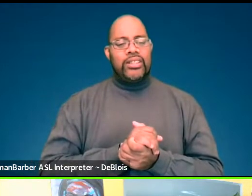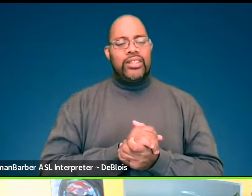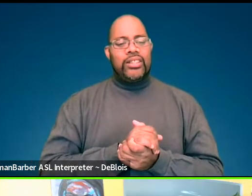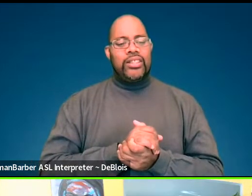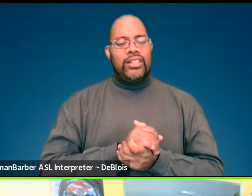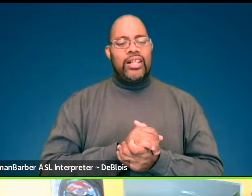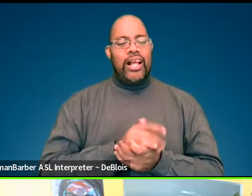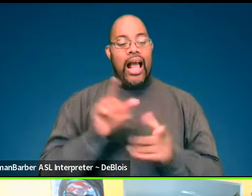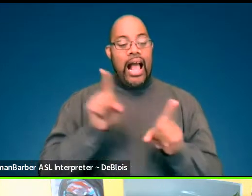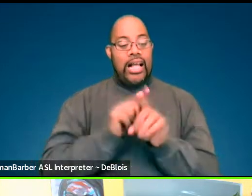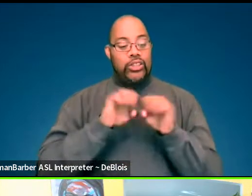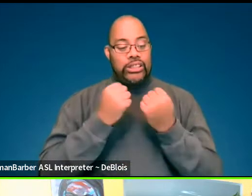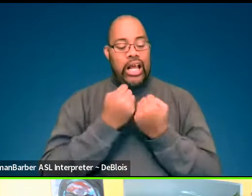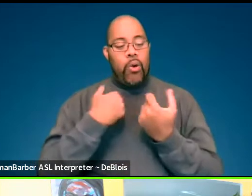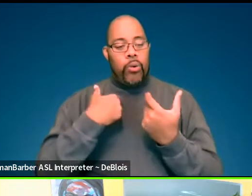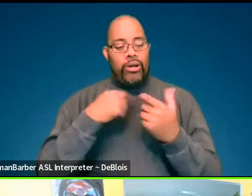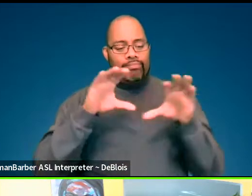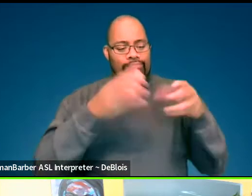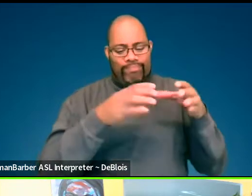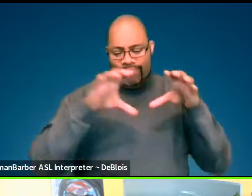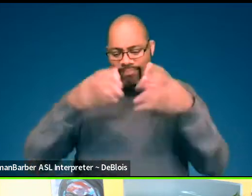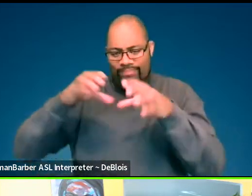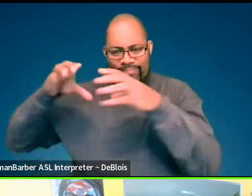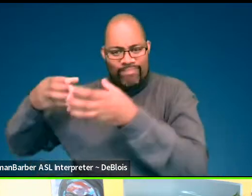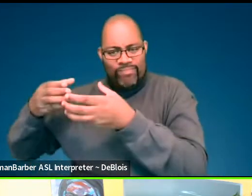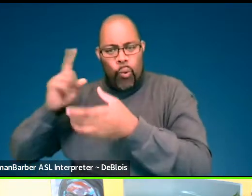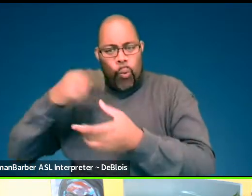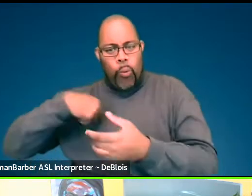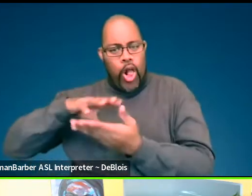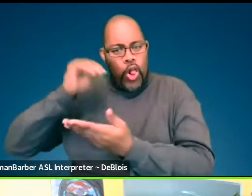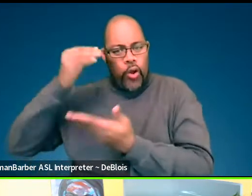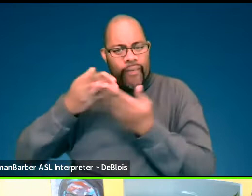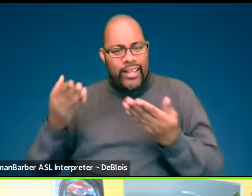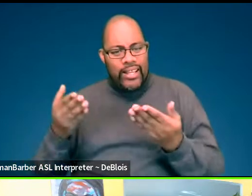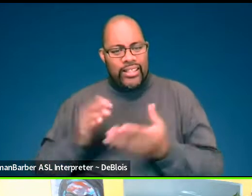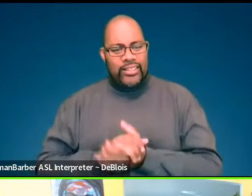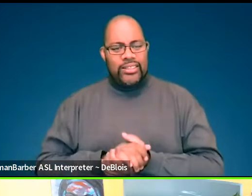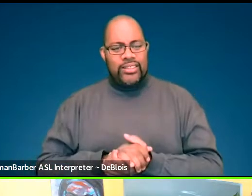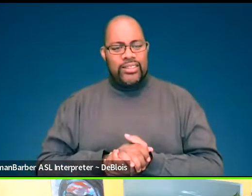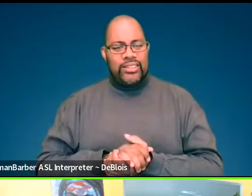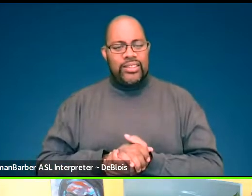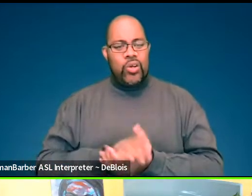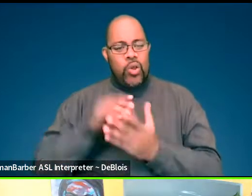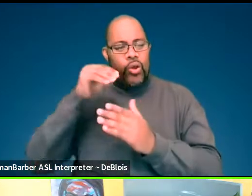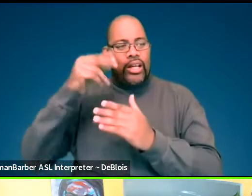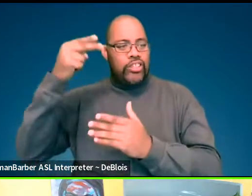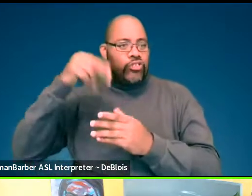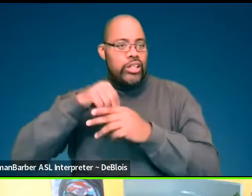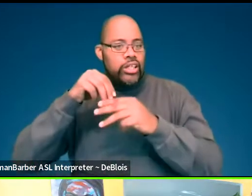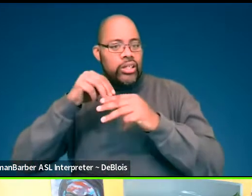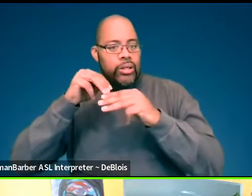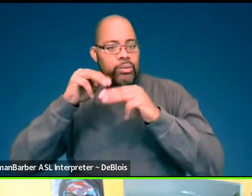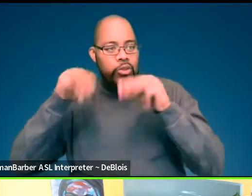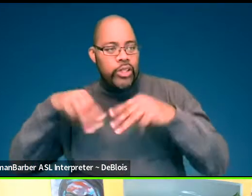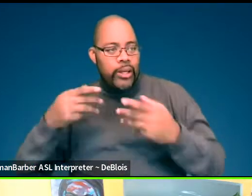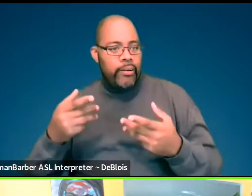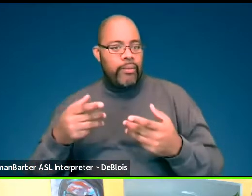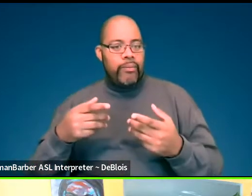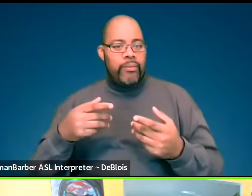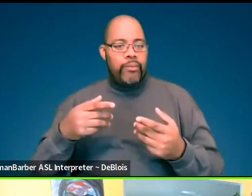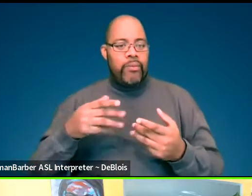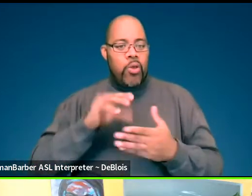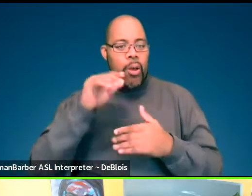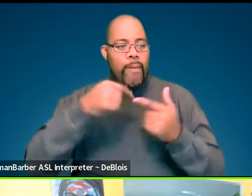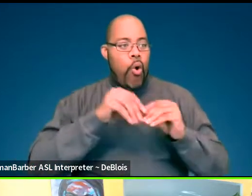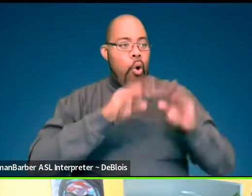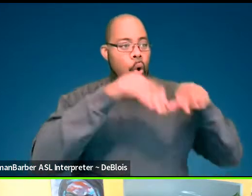as a society we've compartmentalized where we learn things. You learn history at a museum, right? You learn about